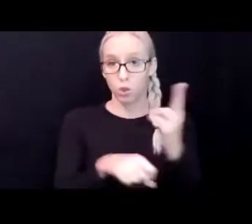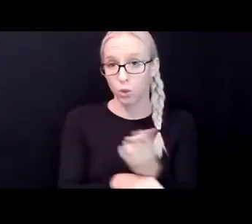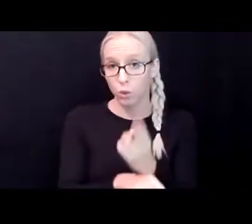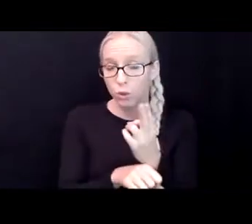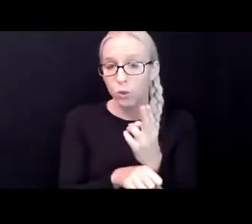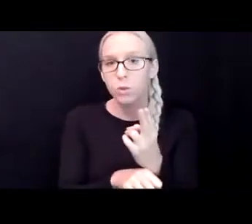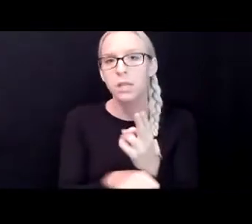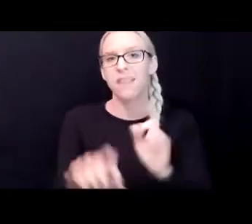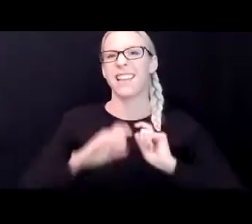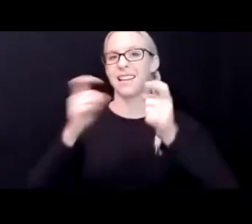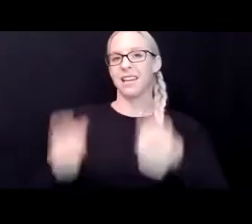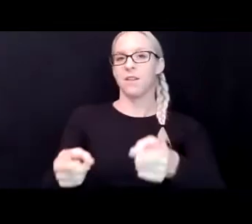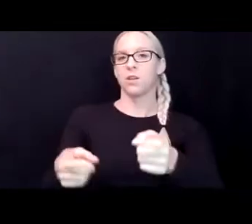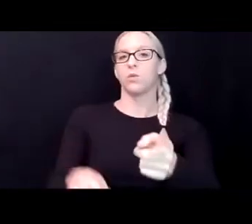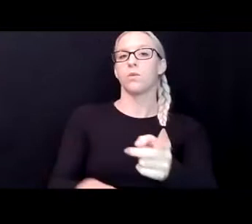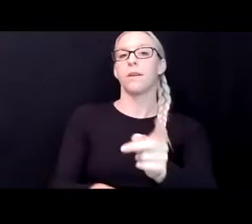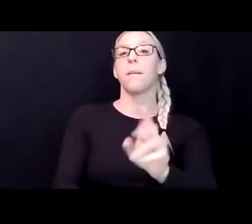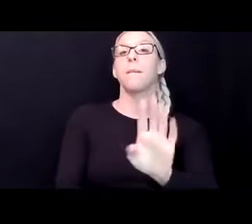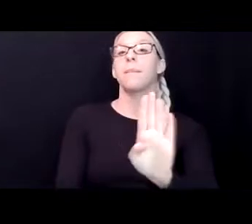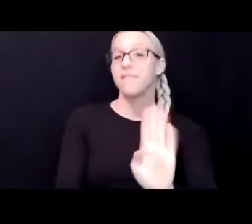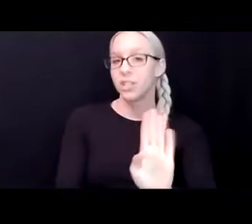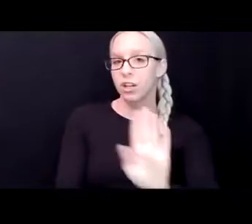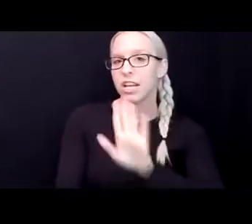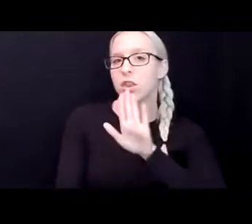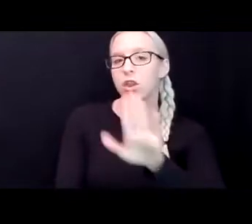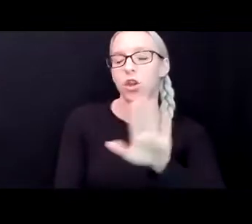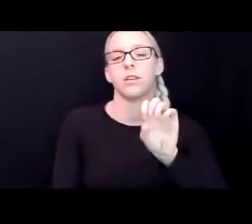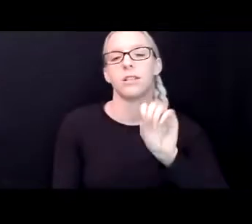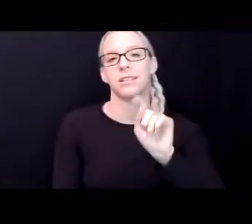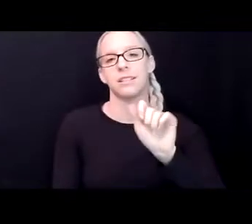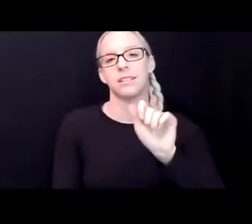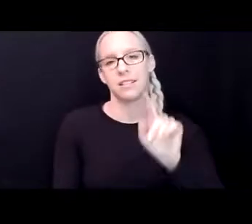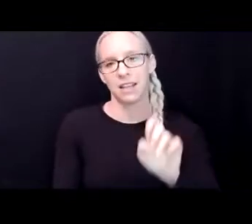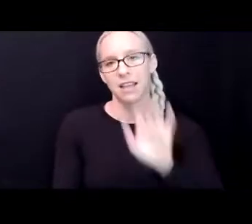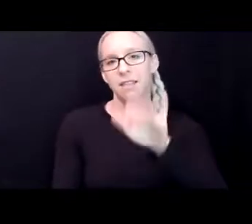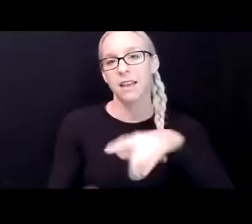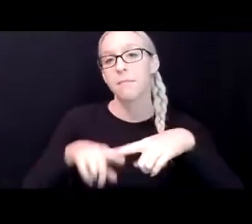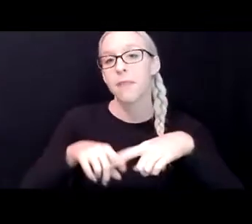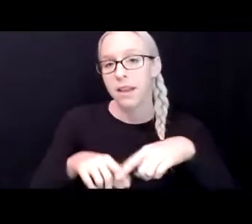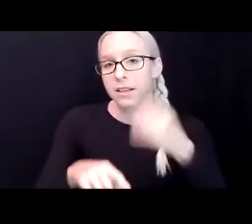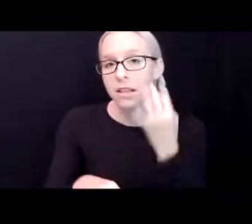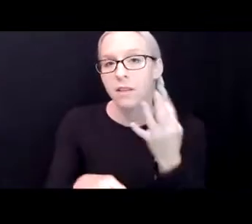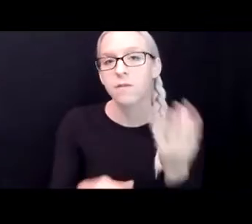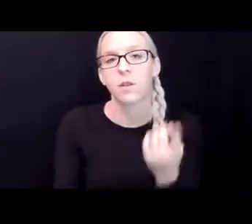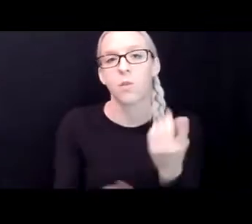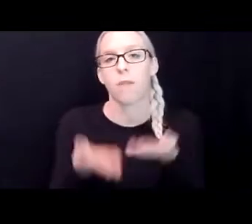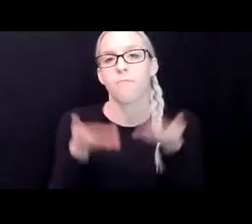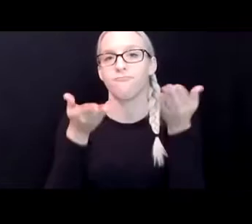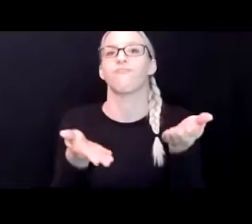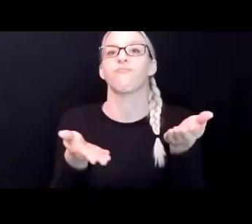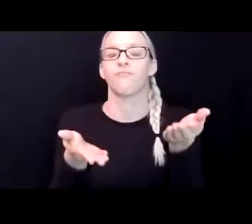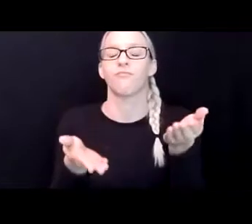the beneficiary's estate, and then it depends on whether there's going to be a claim for that Medicaid payback in